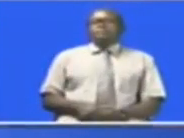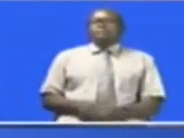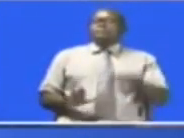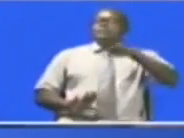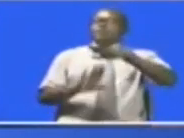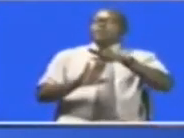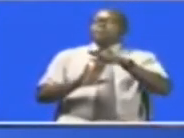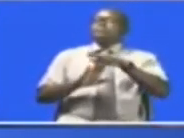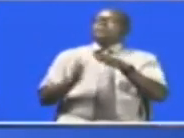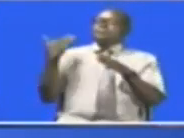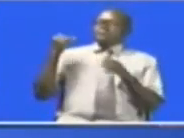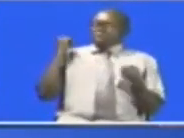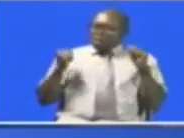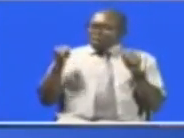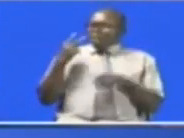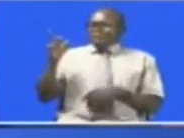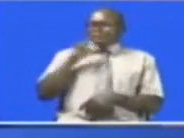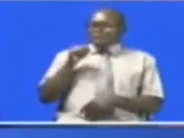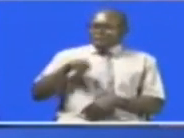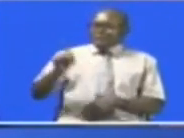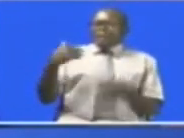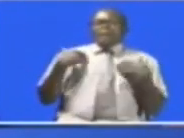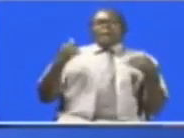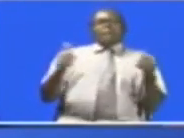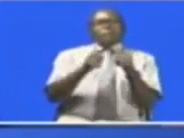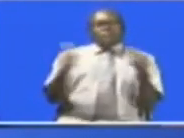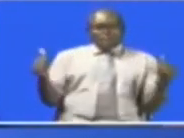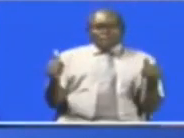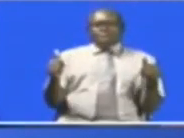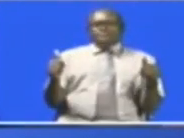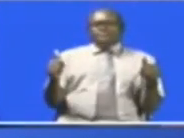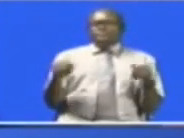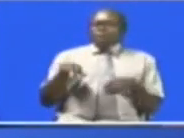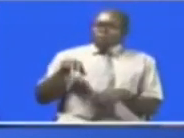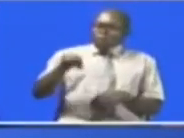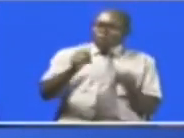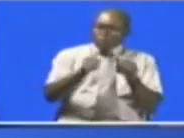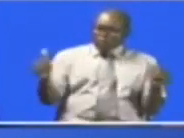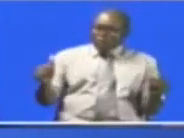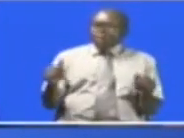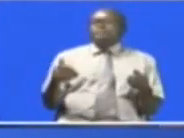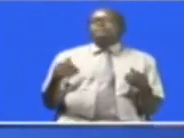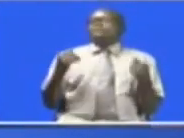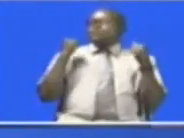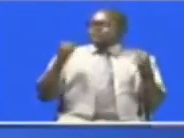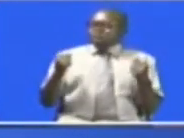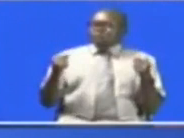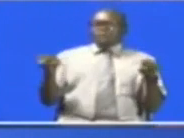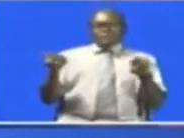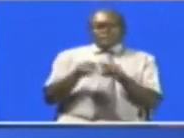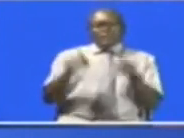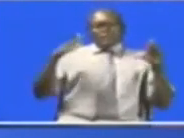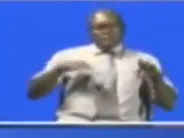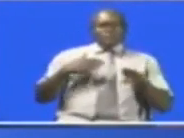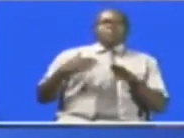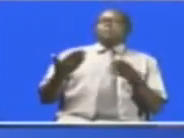athletes that they were running during my times. You can see them, they have health, they walk, is still the same people